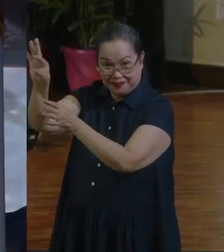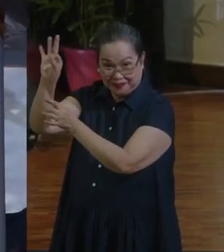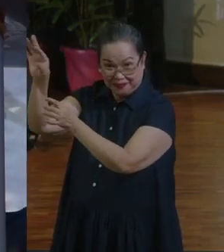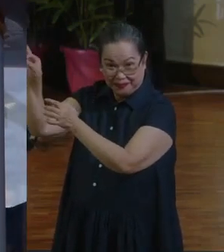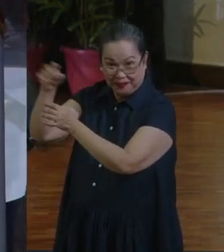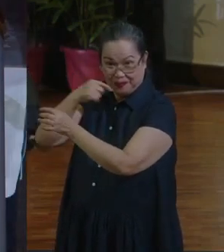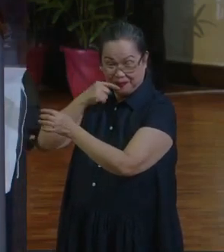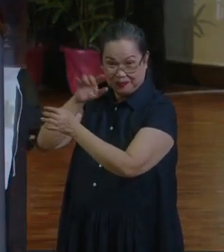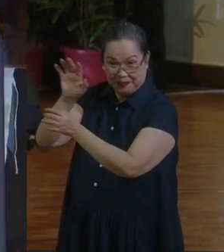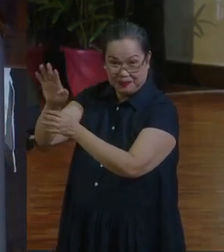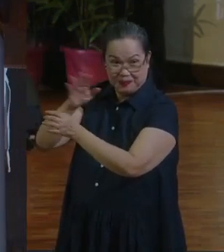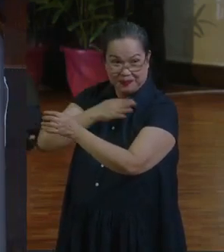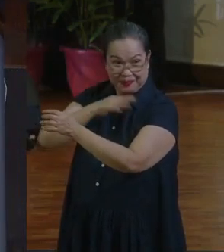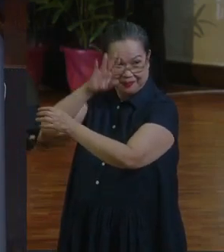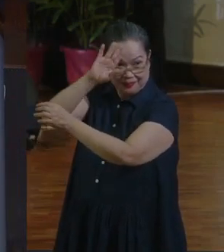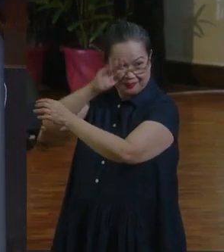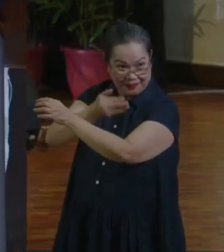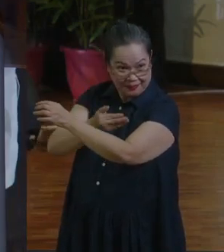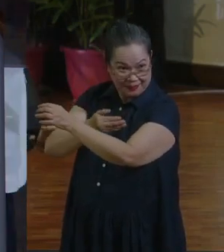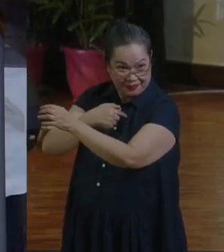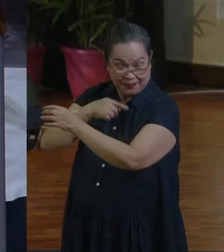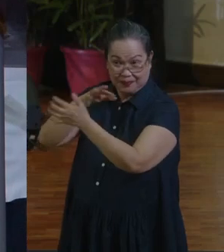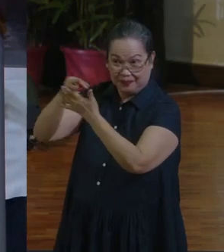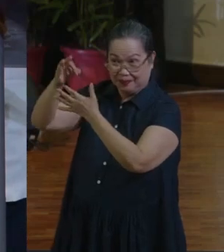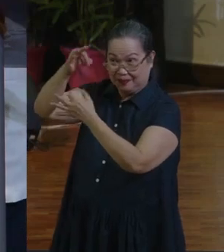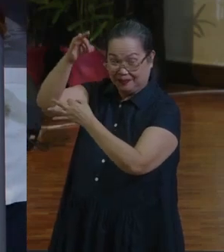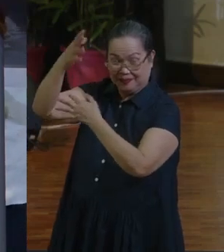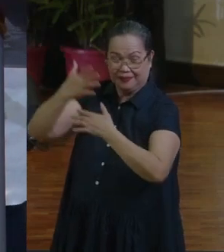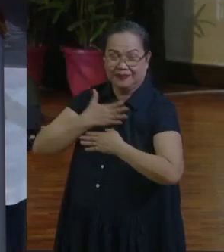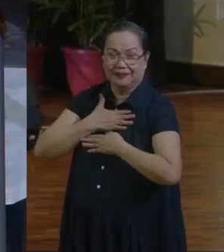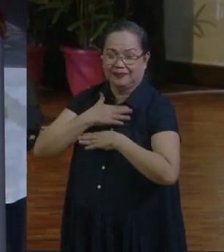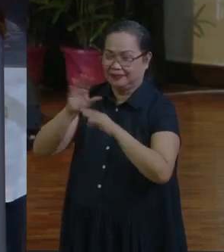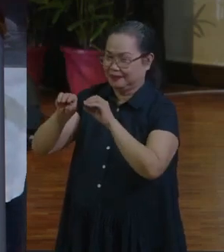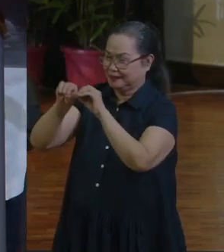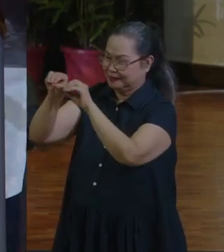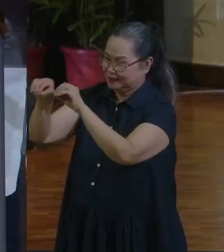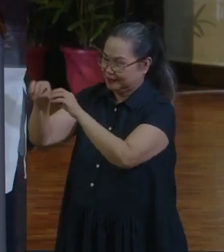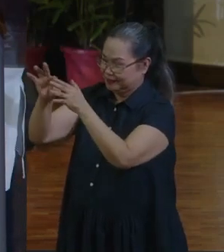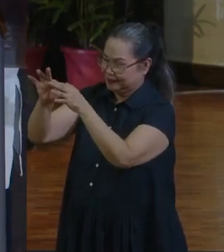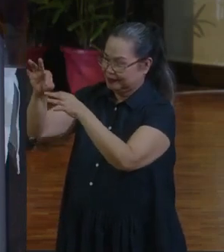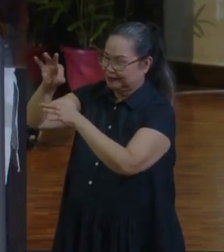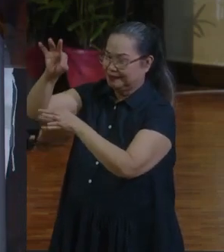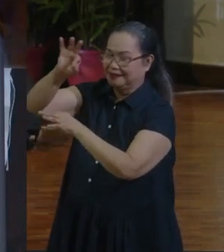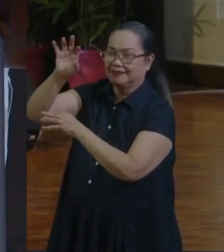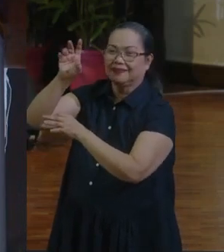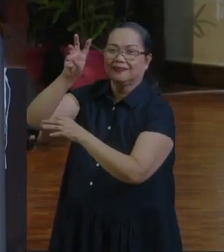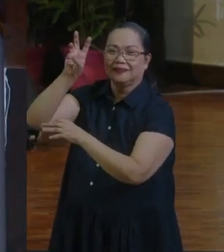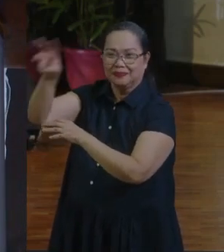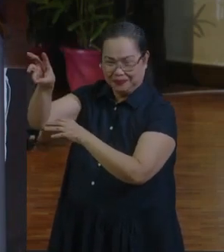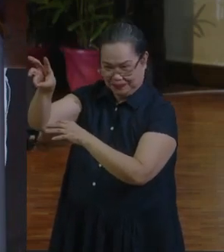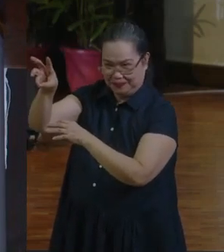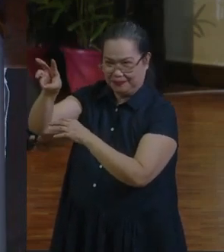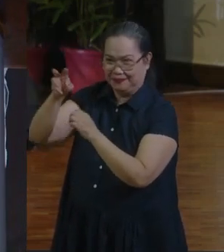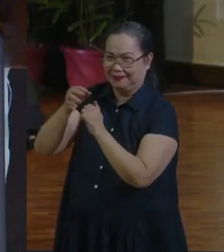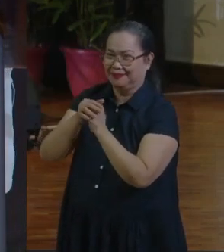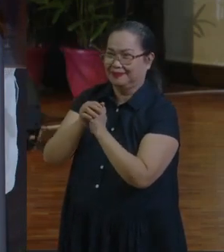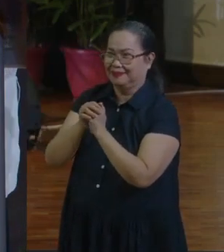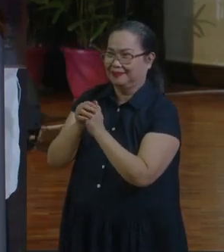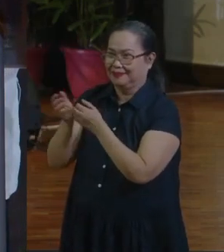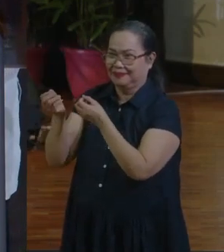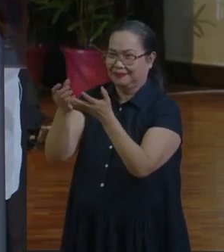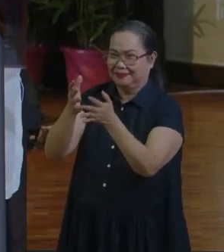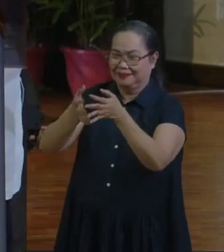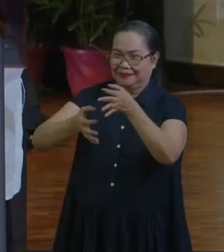in whom my soul delights. I have put my spirit upon him. He will bring